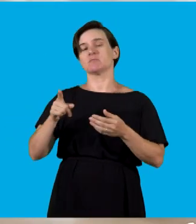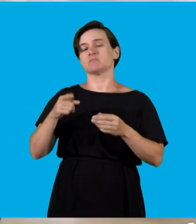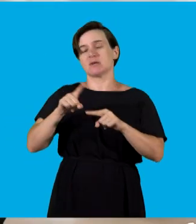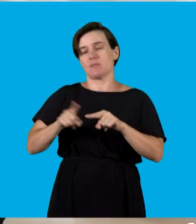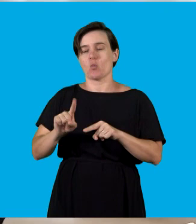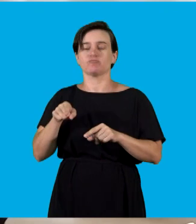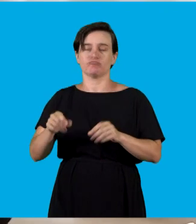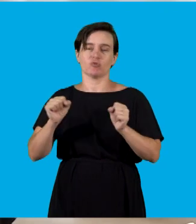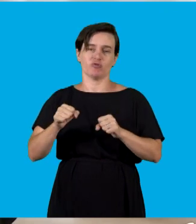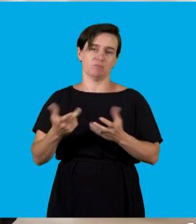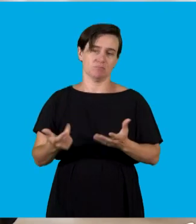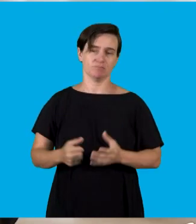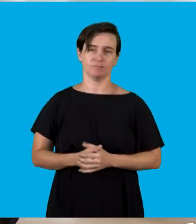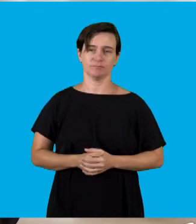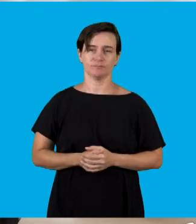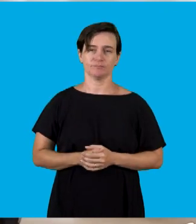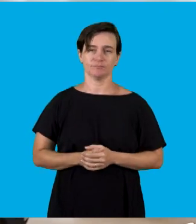partnership.